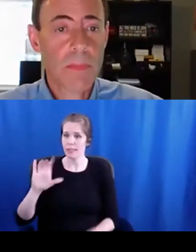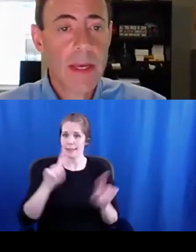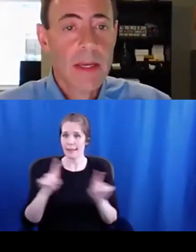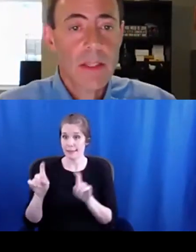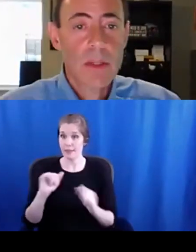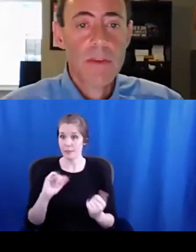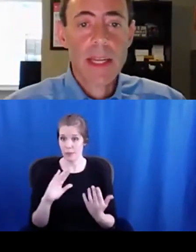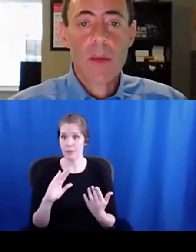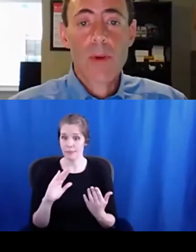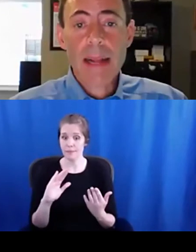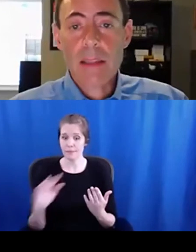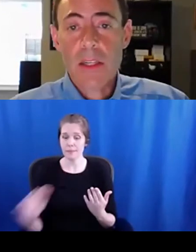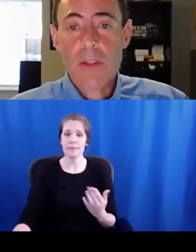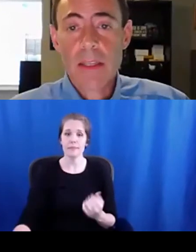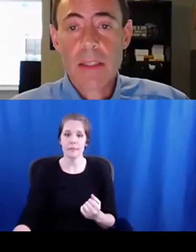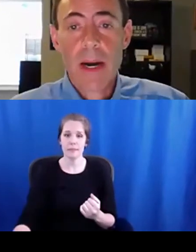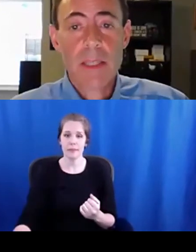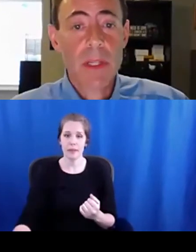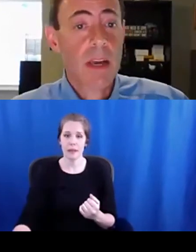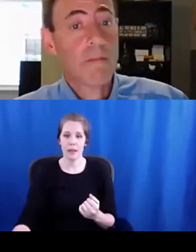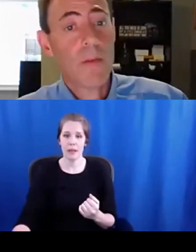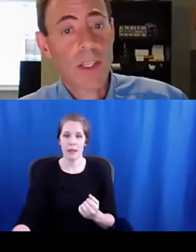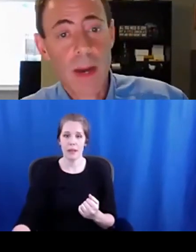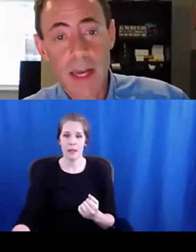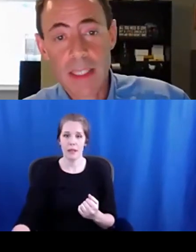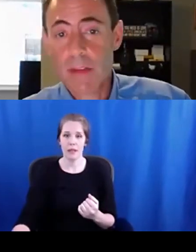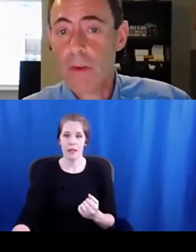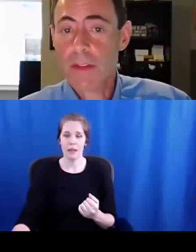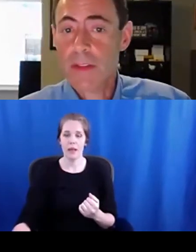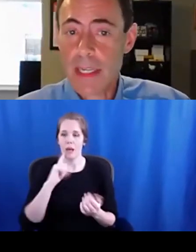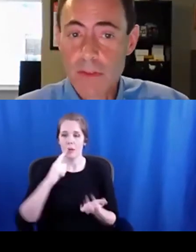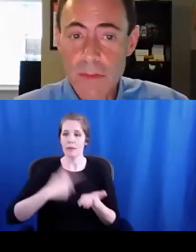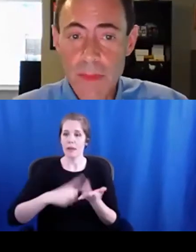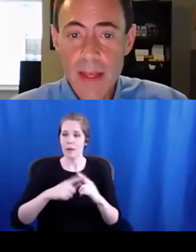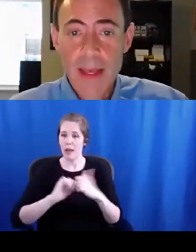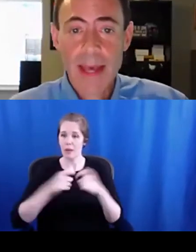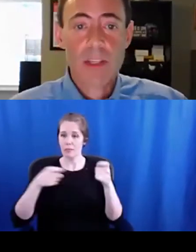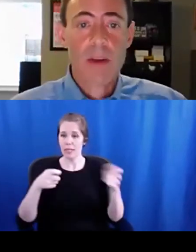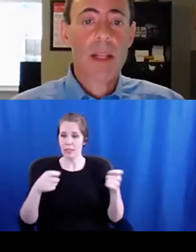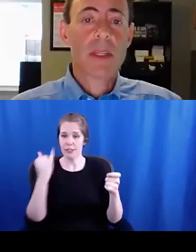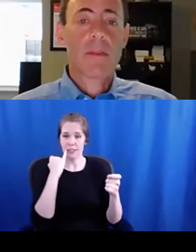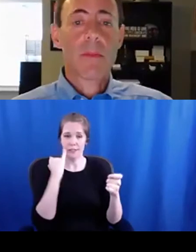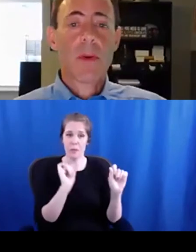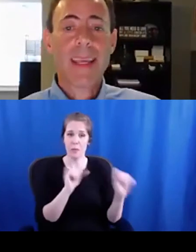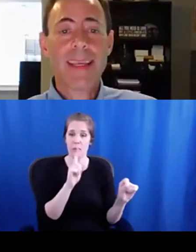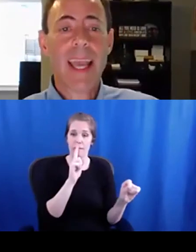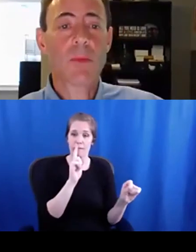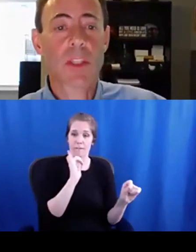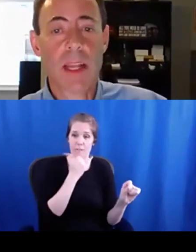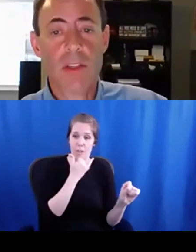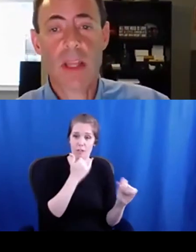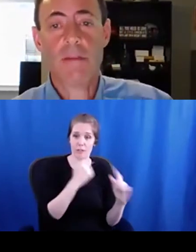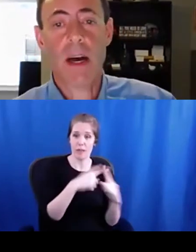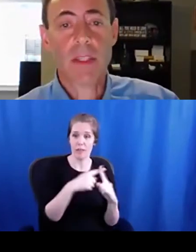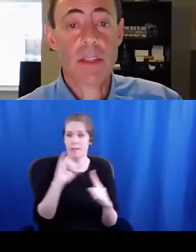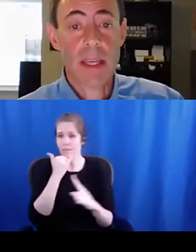homes, to define how to practically address the possibility of false positives and false negatives, and to share elements of an employee engagement